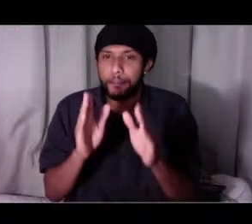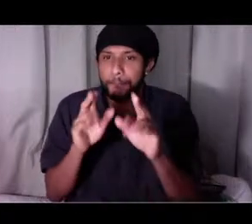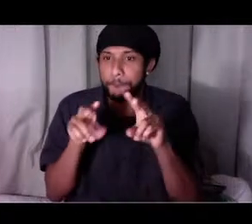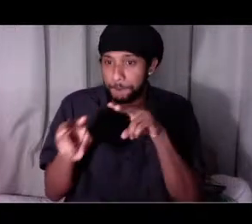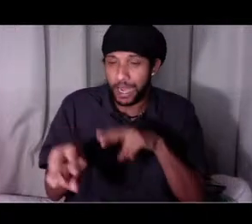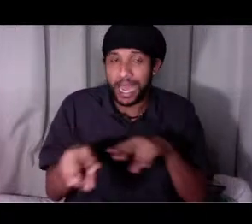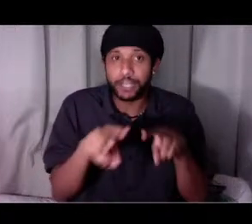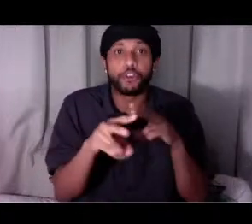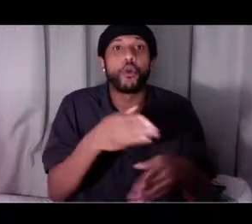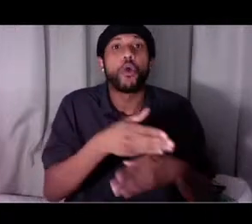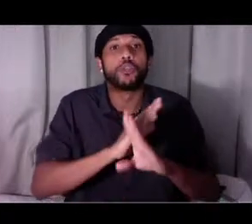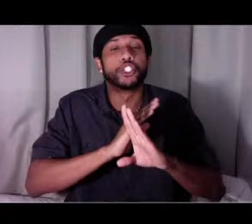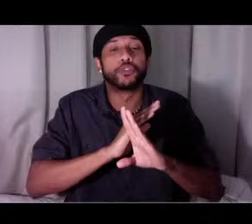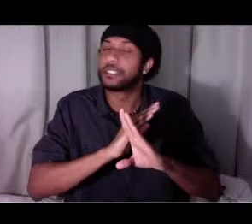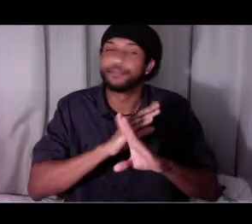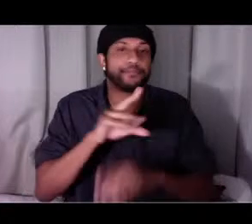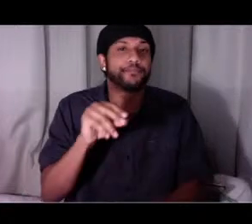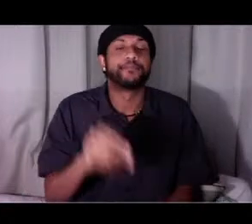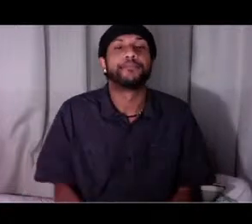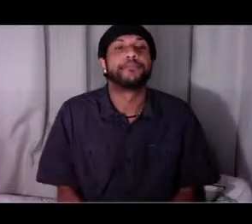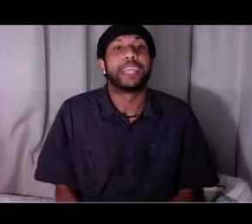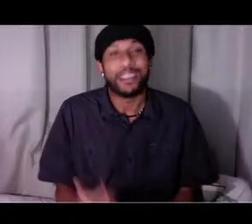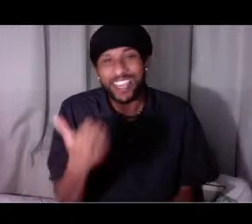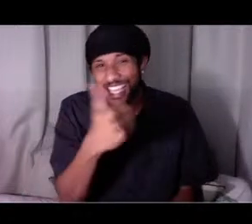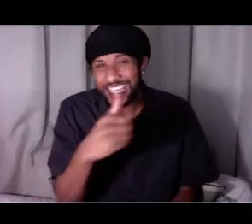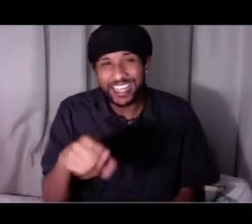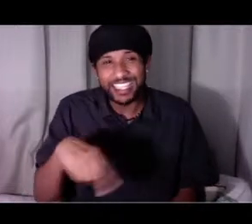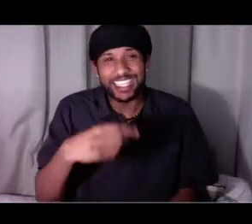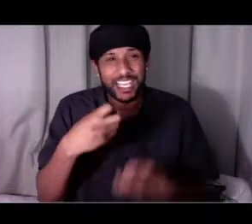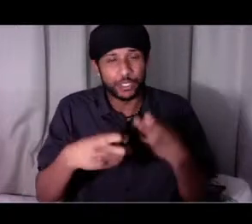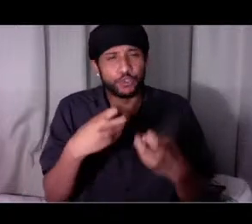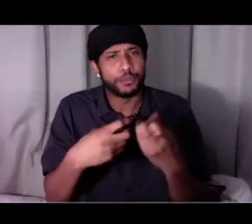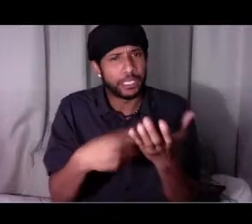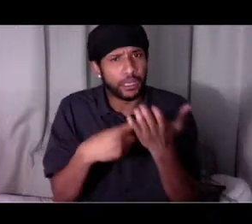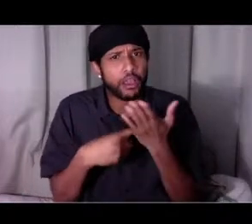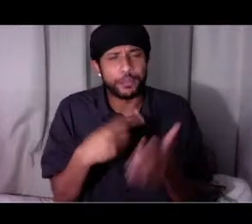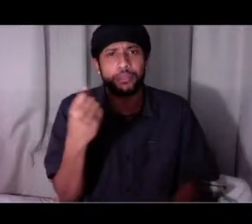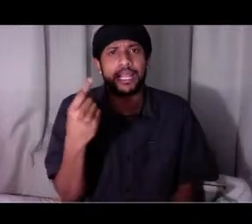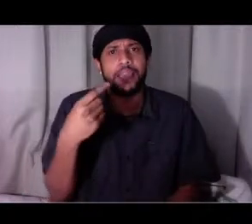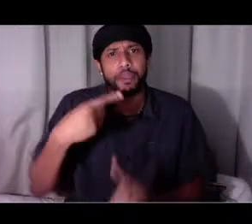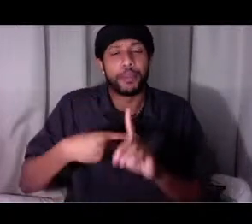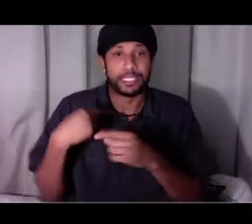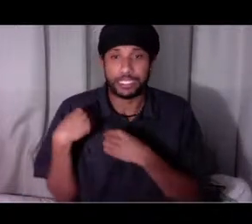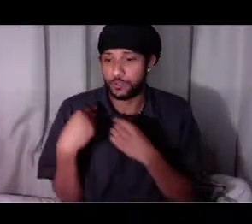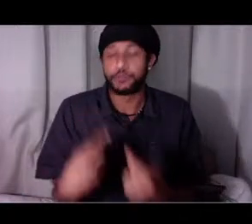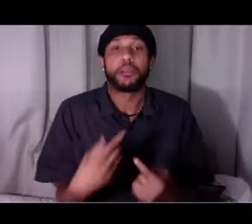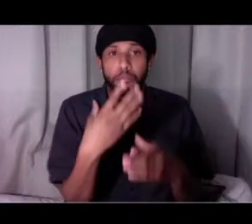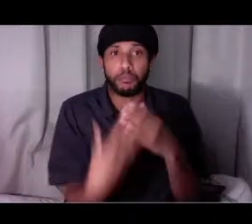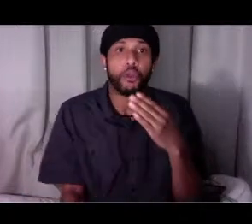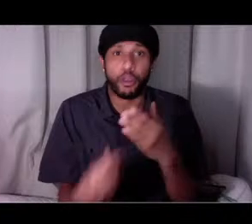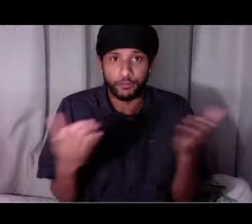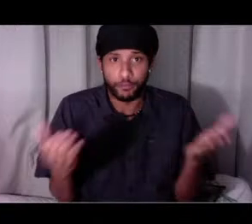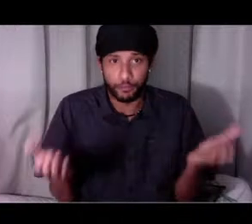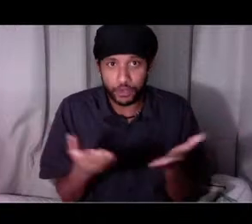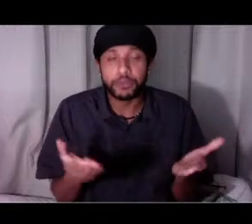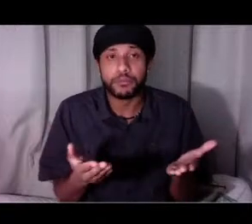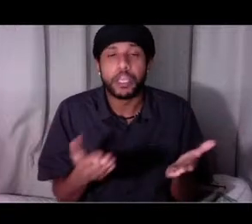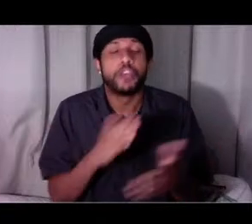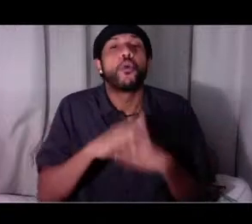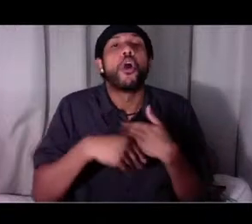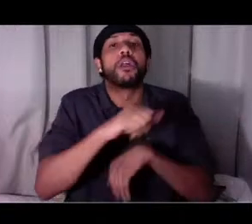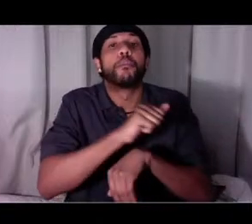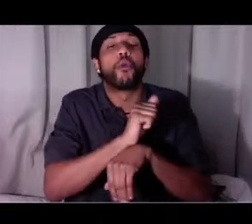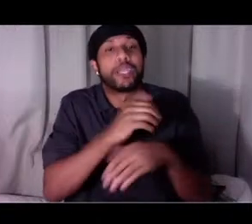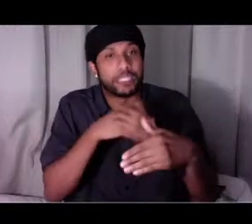to those with the correct gate key have any of these issues been addressed in the 11 months since we've been gone from our site will all employees have to